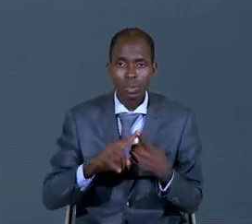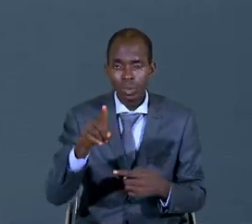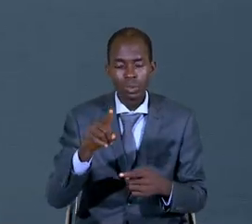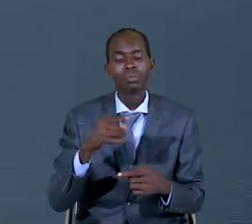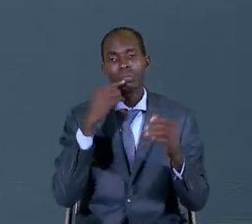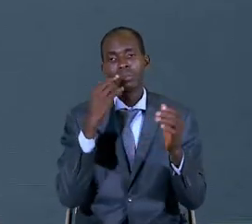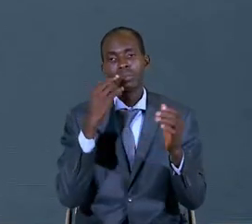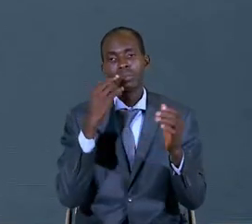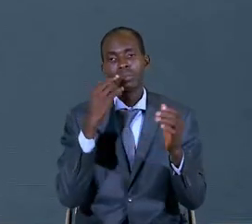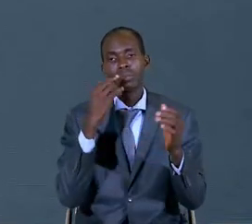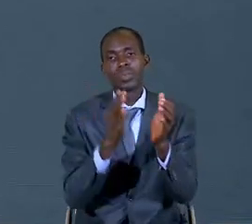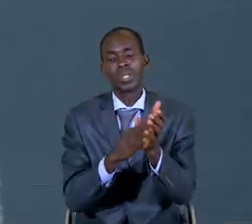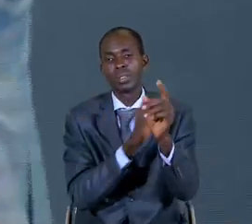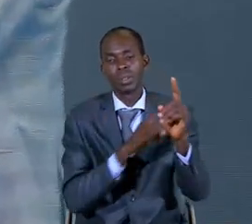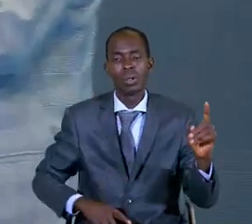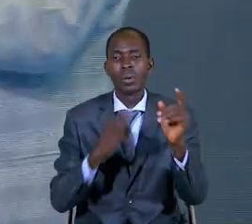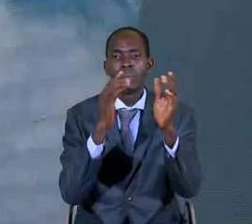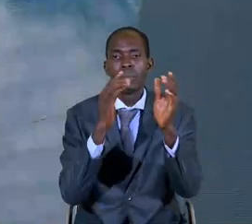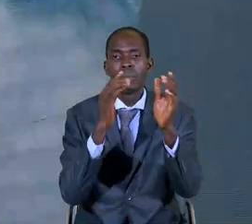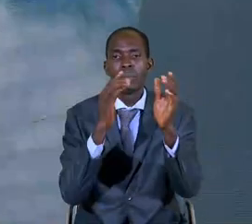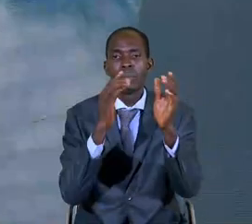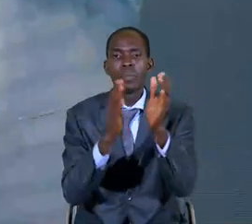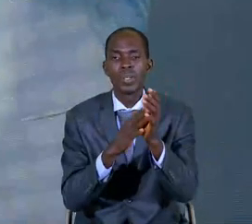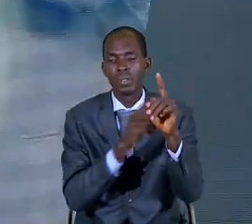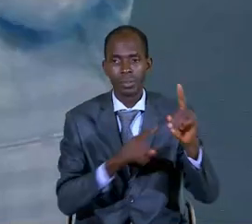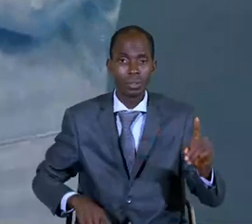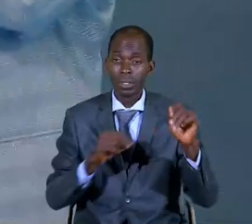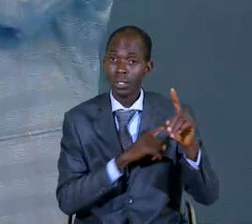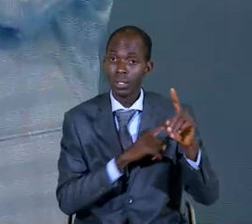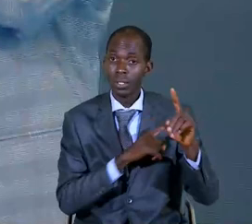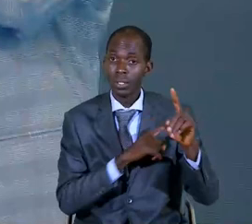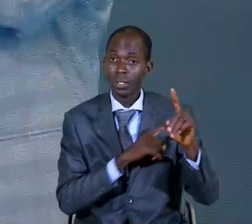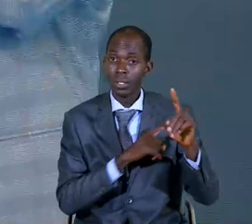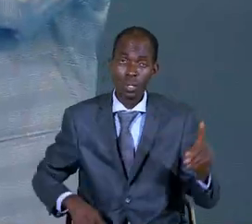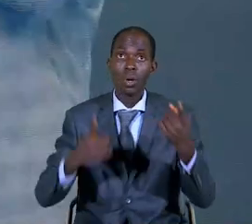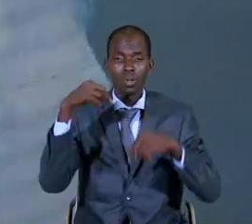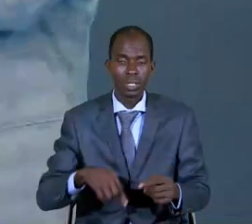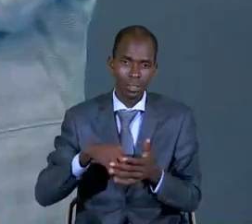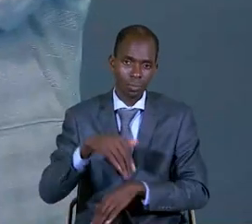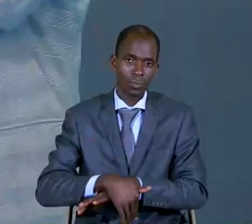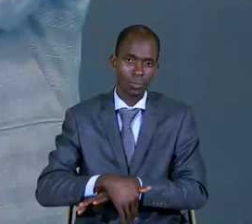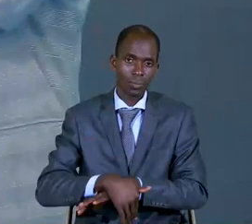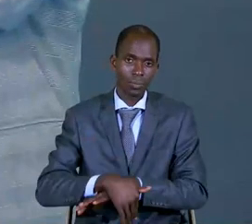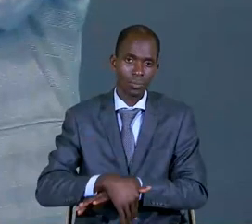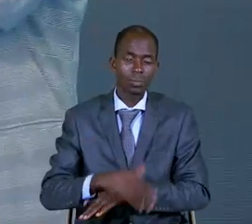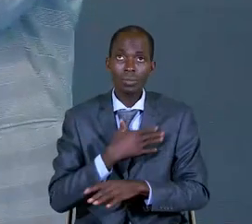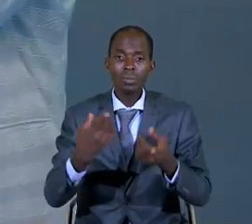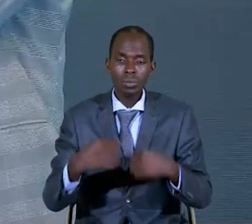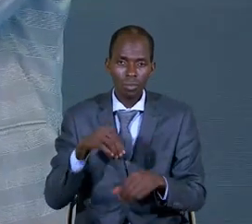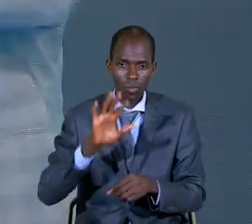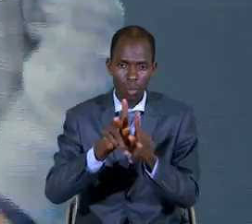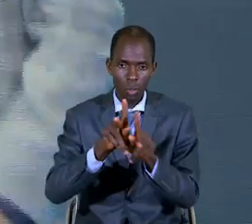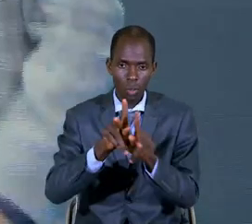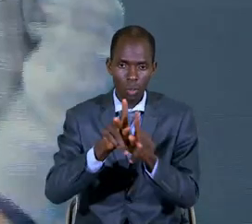Lord. I said, praise the Lord. The Lord comes down tonight. And he comes in your place